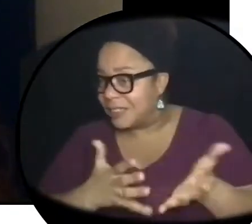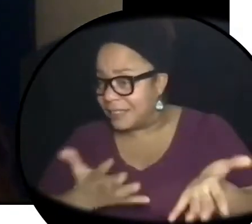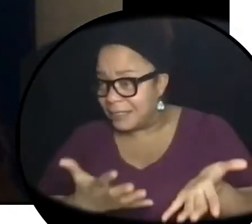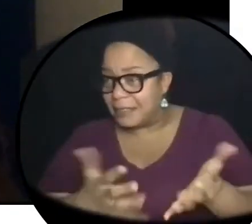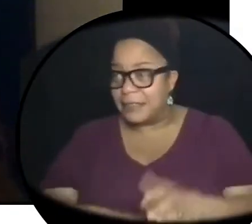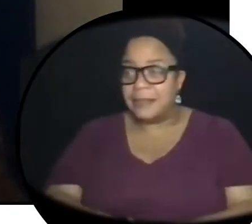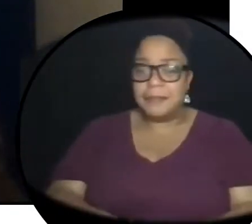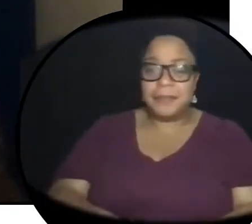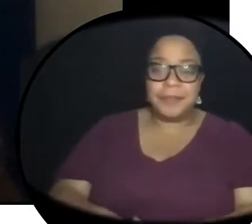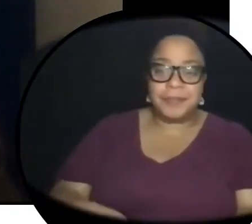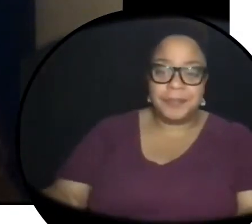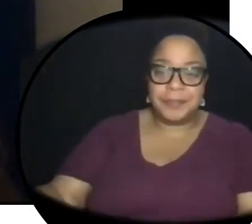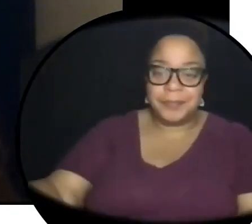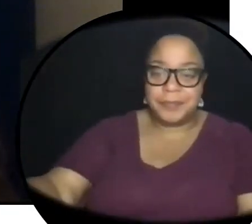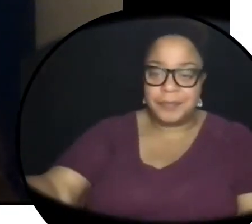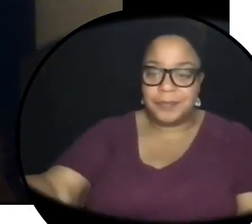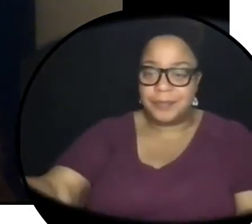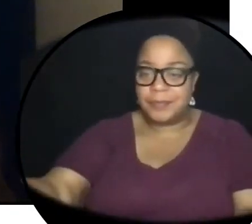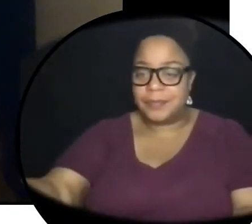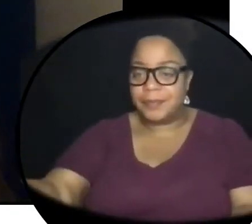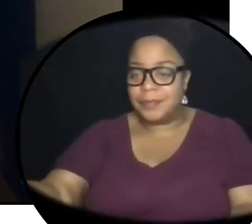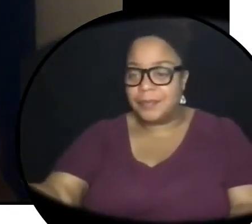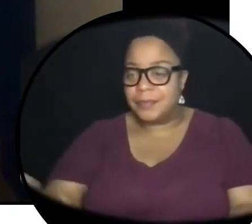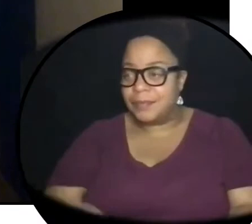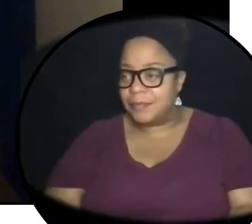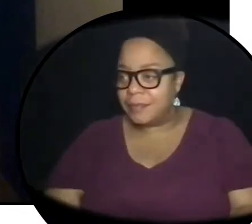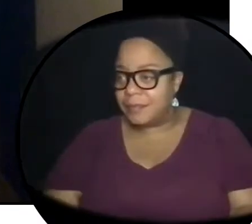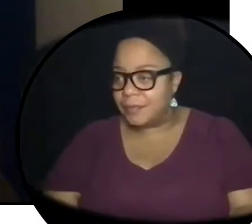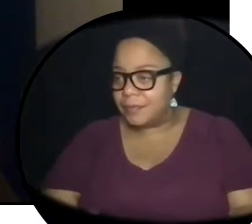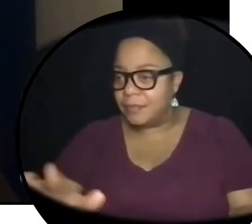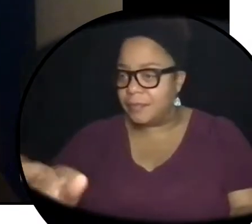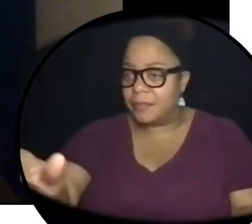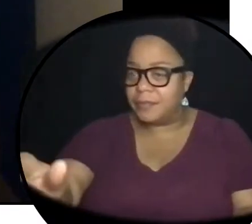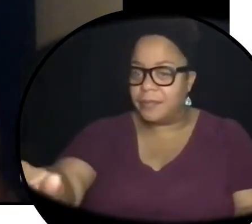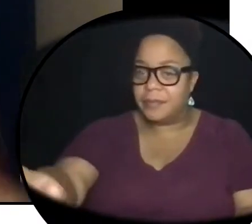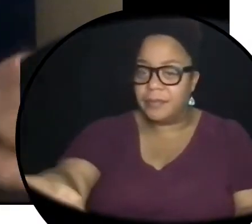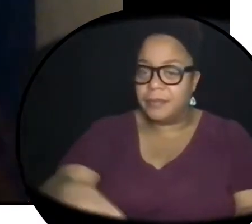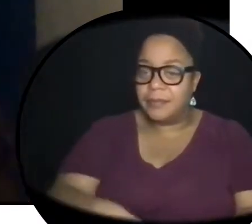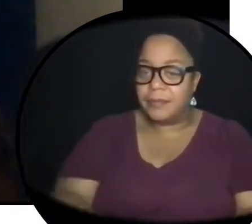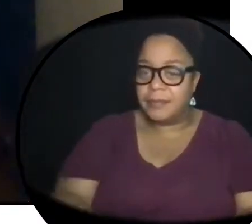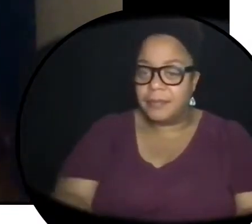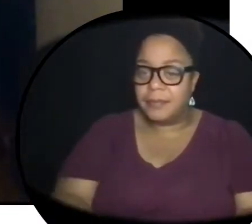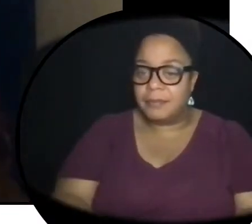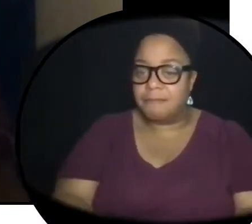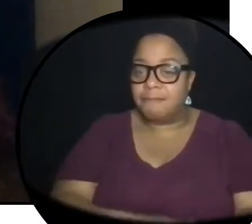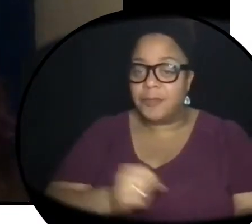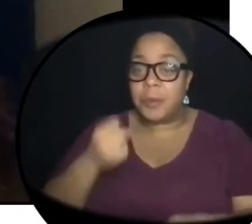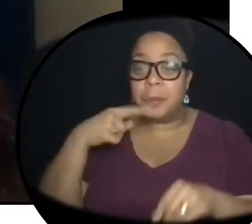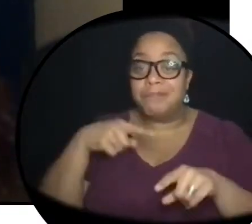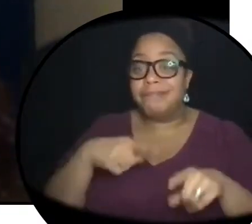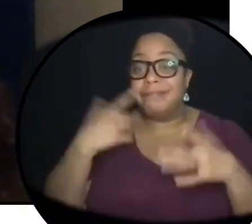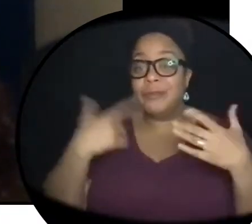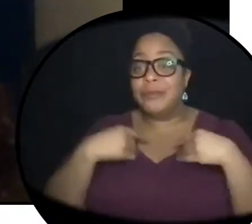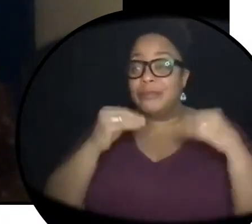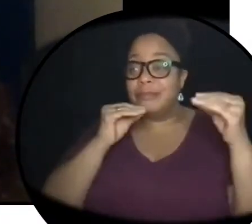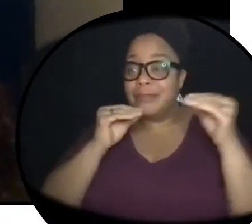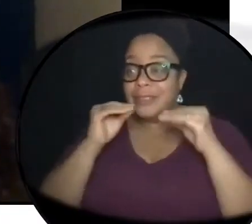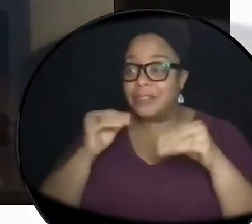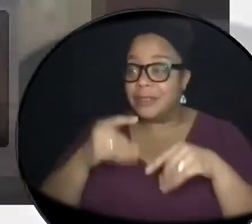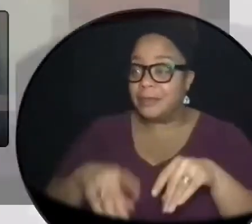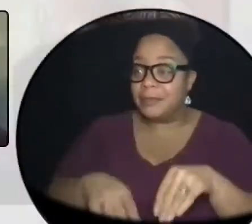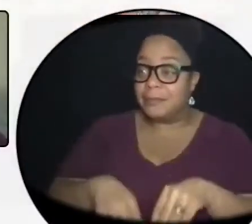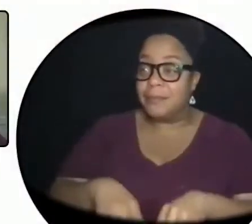to create a learning experience that's communal and that it's in the spirit of the kind of conversation that we've been having.